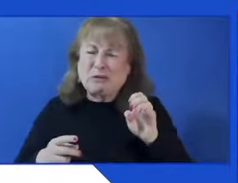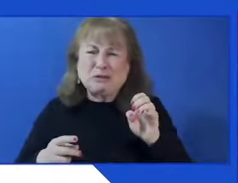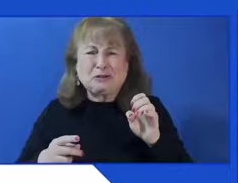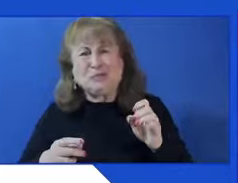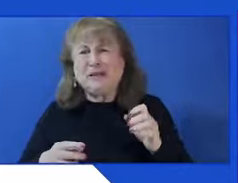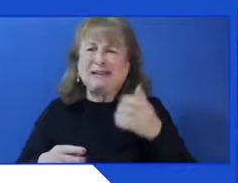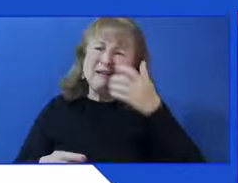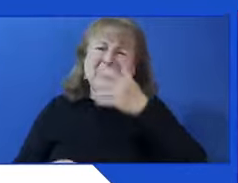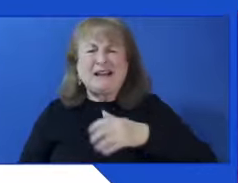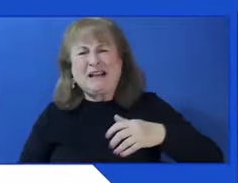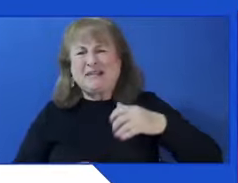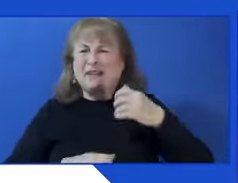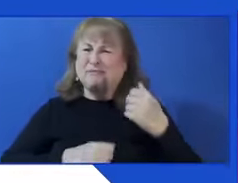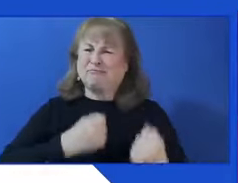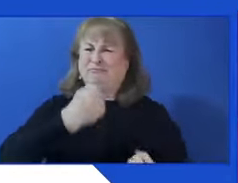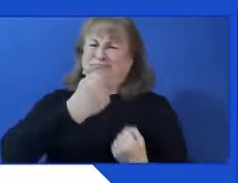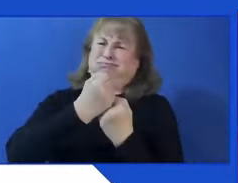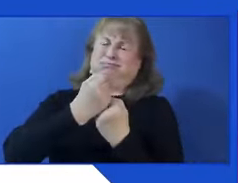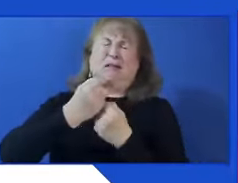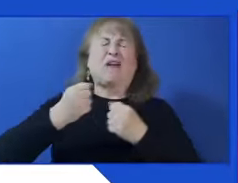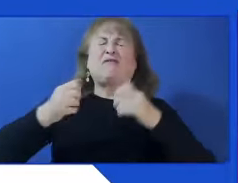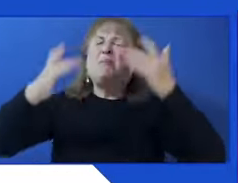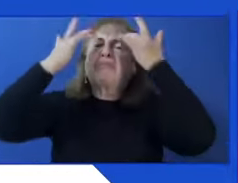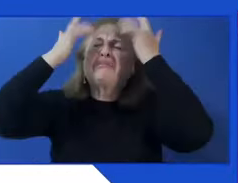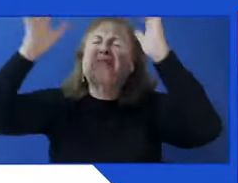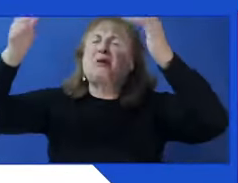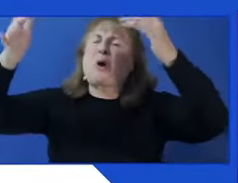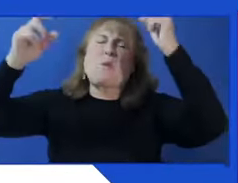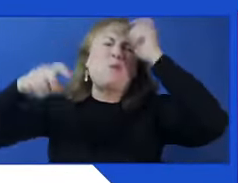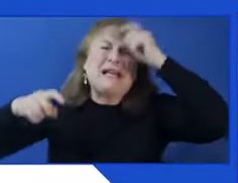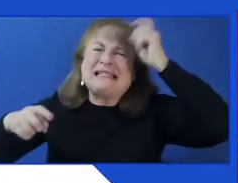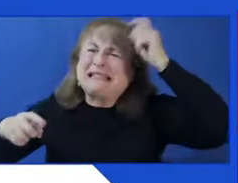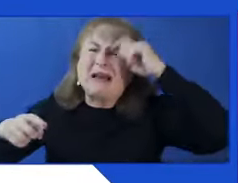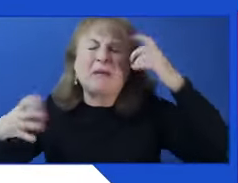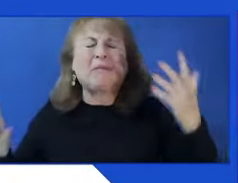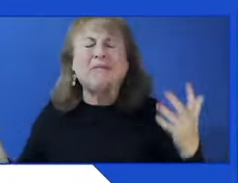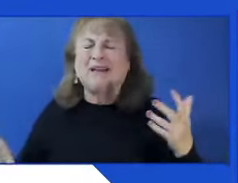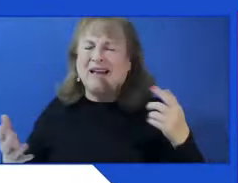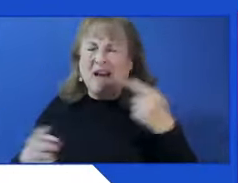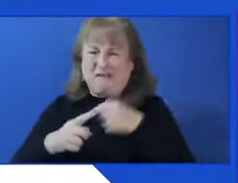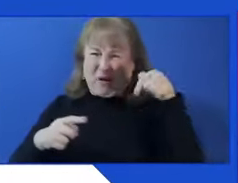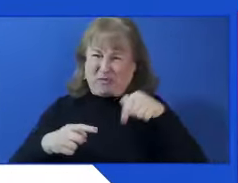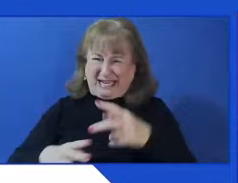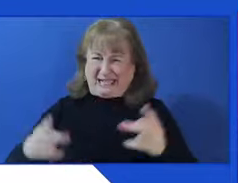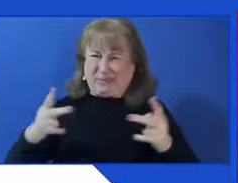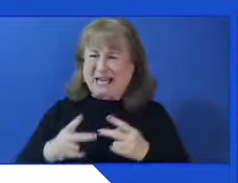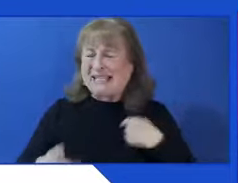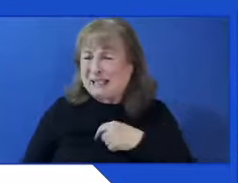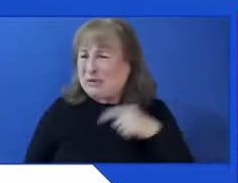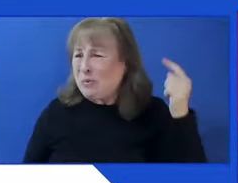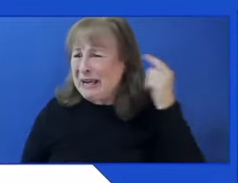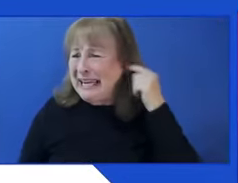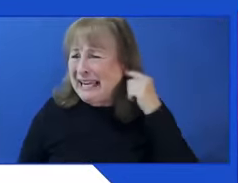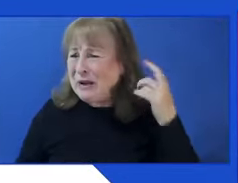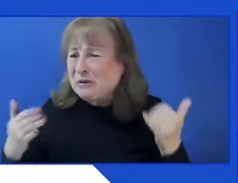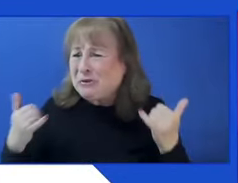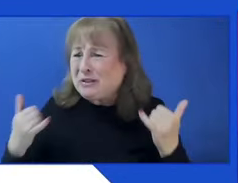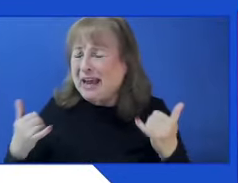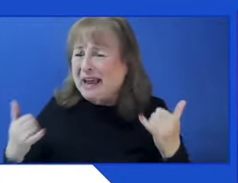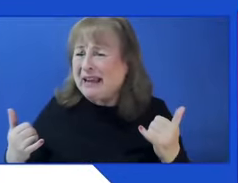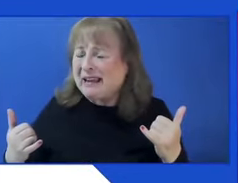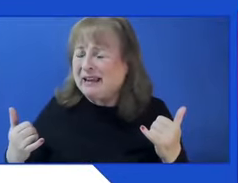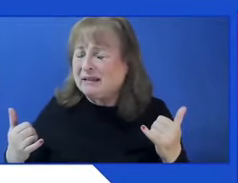bastions of enlightenment and wisdom. And from these places we hear today